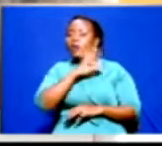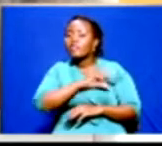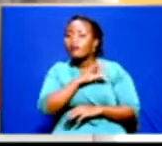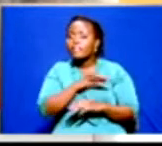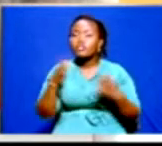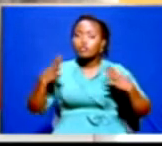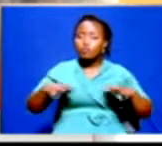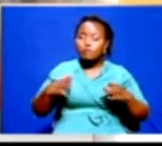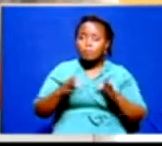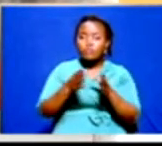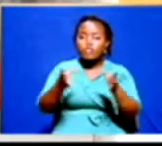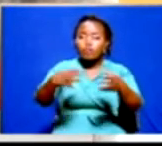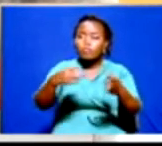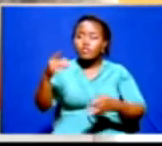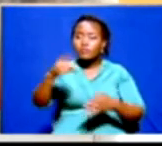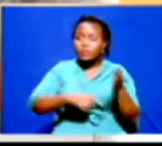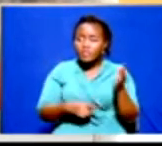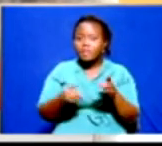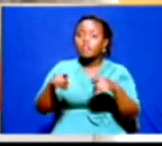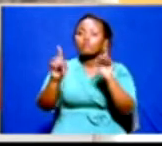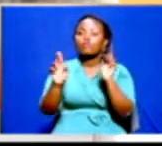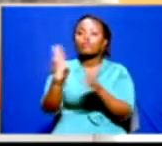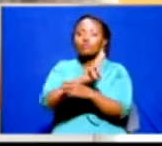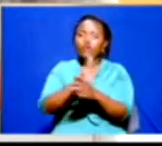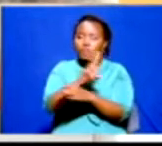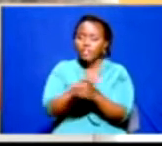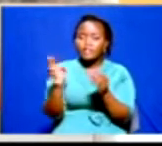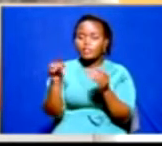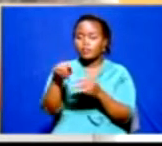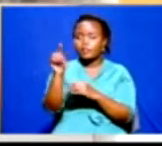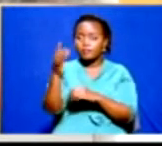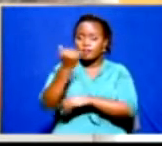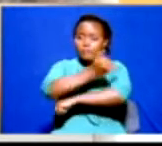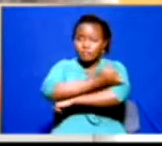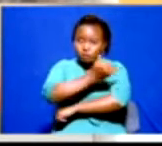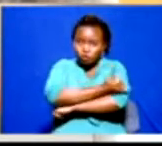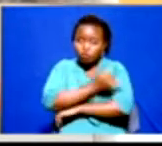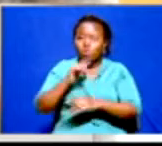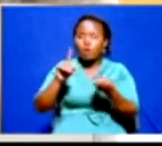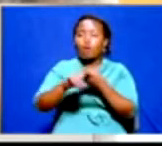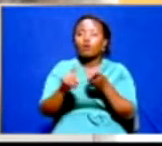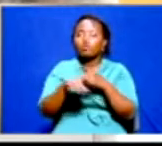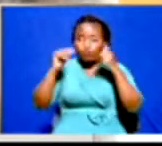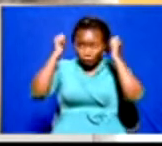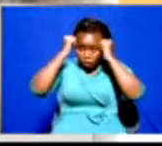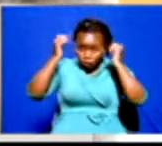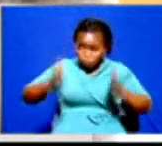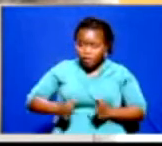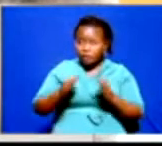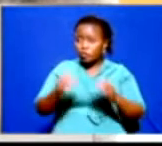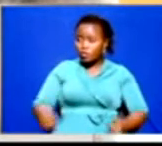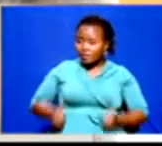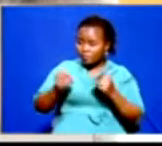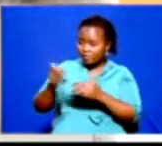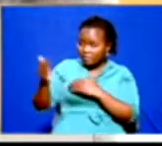able to utilize that facility, get the students within that area who could not